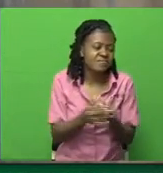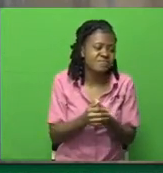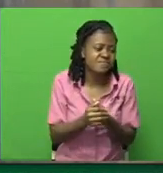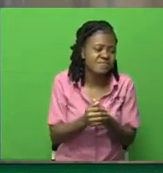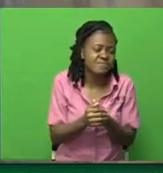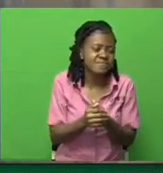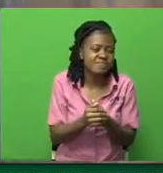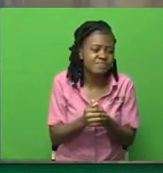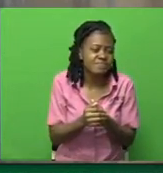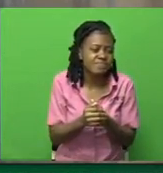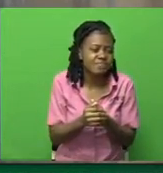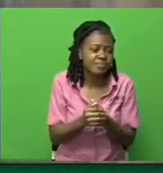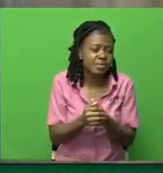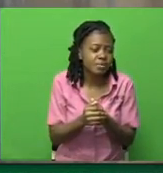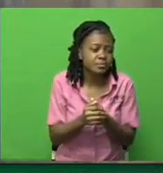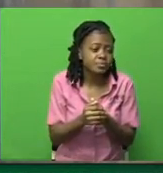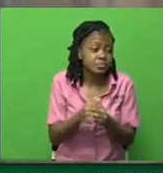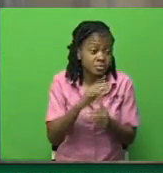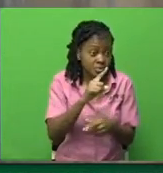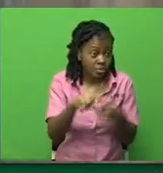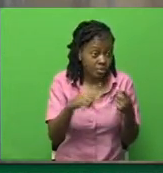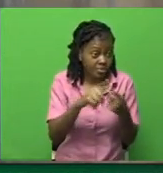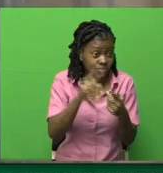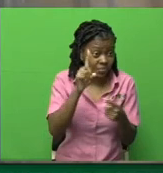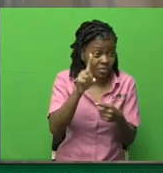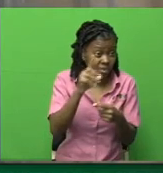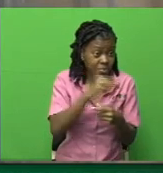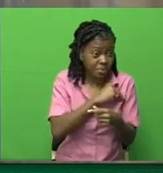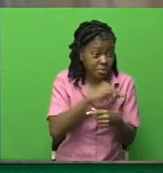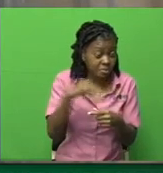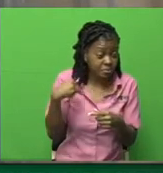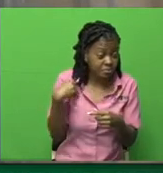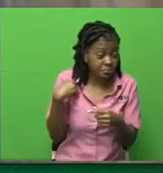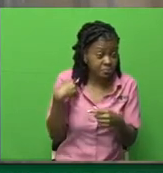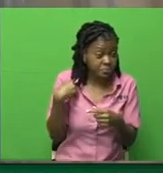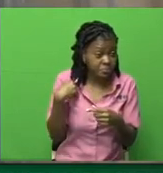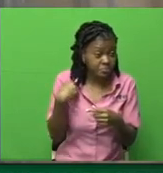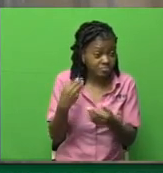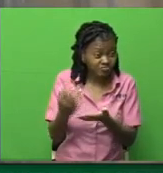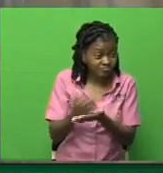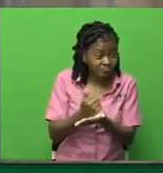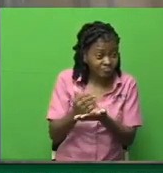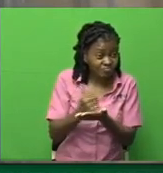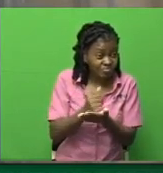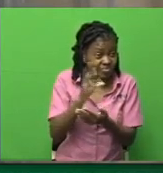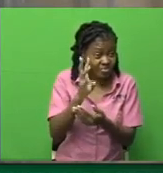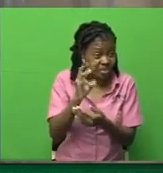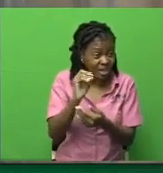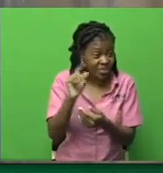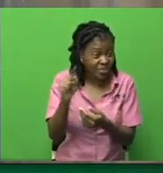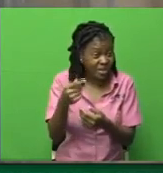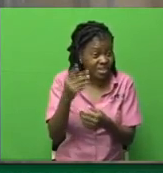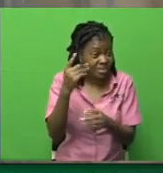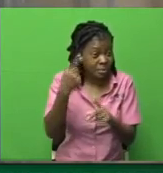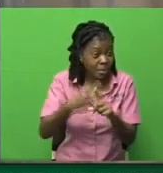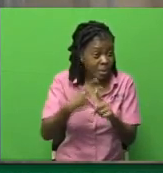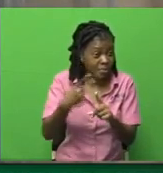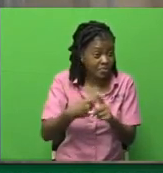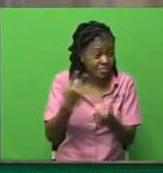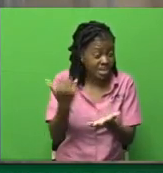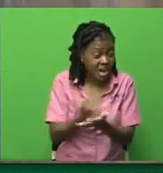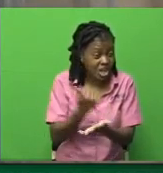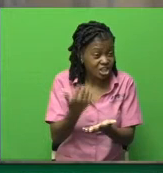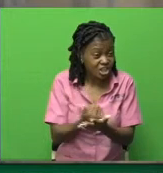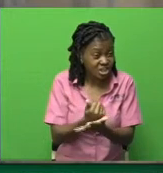when one memo who rocks up sixty thousand dollars in monthly salary Bill's room and